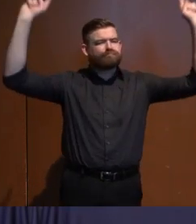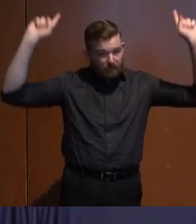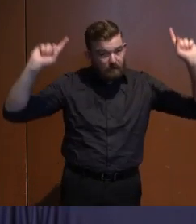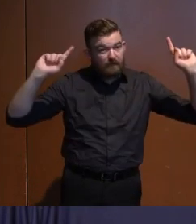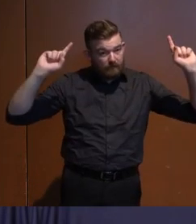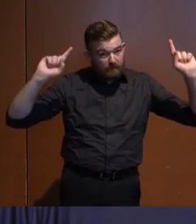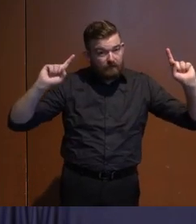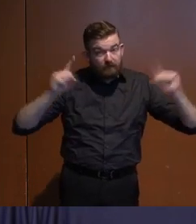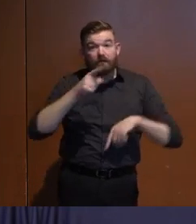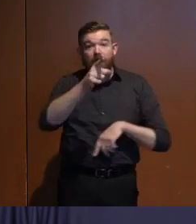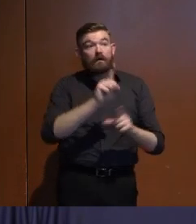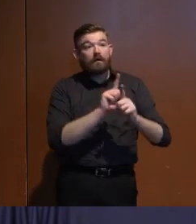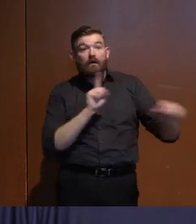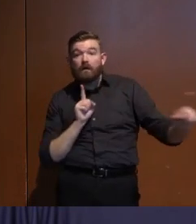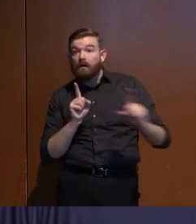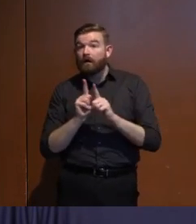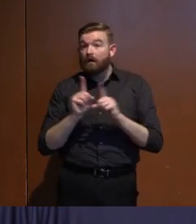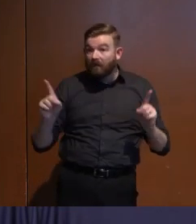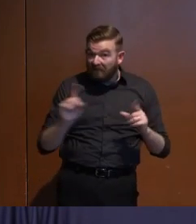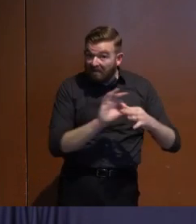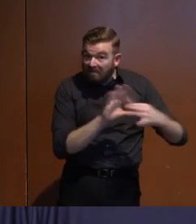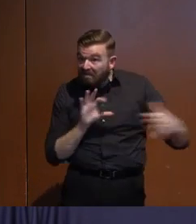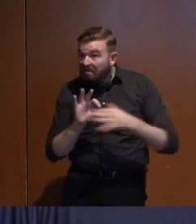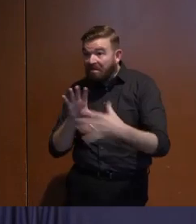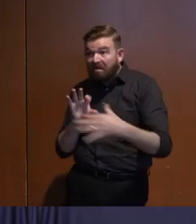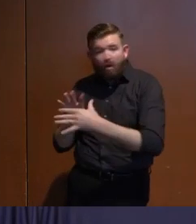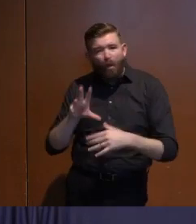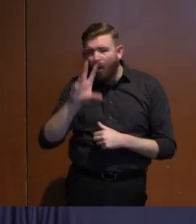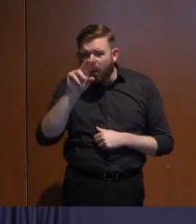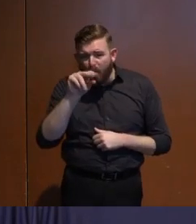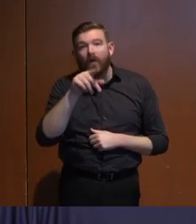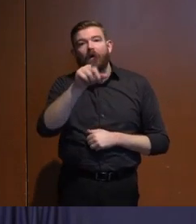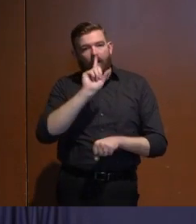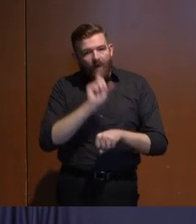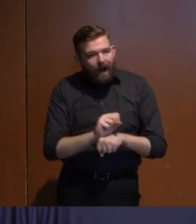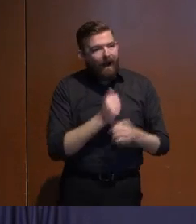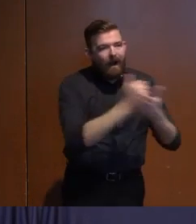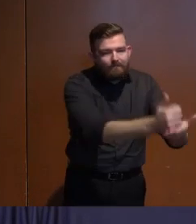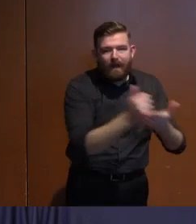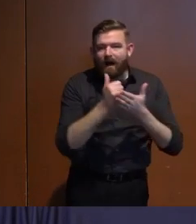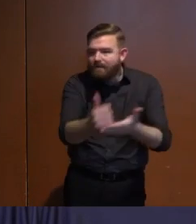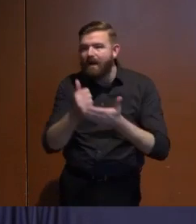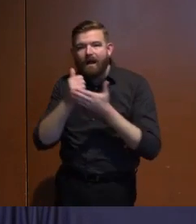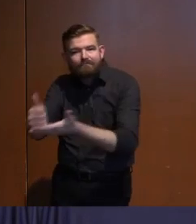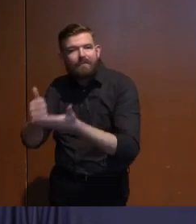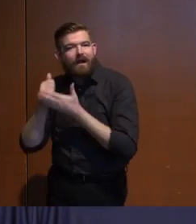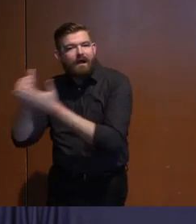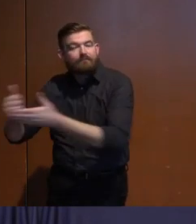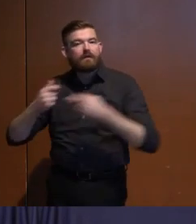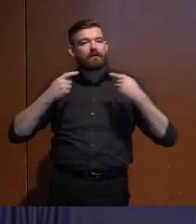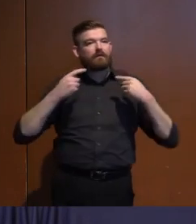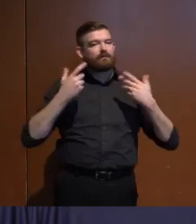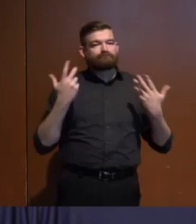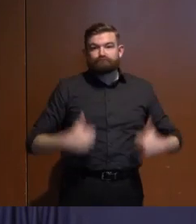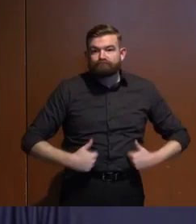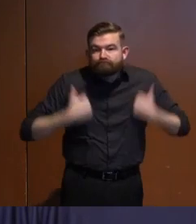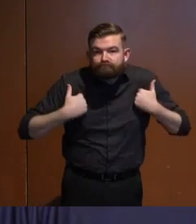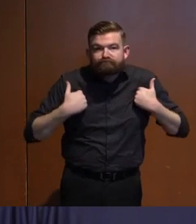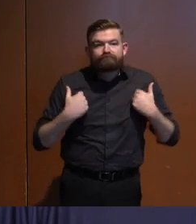for every single one of the 9 million members of our New Jersey family. As I've said before, we